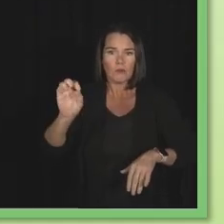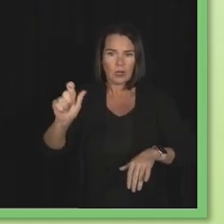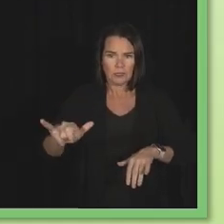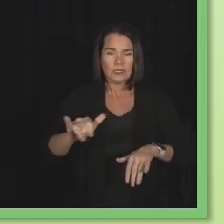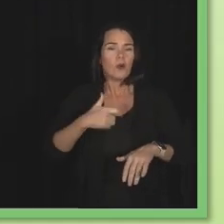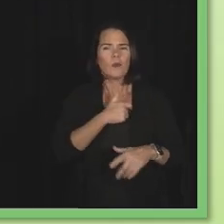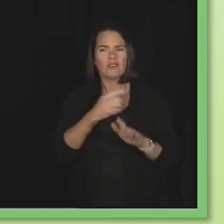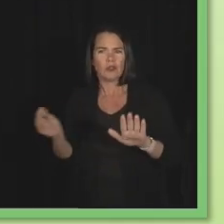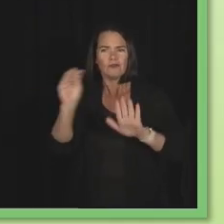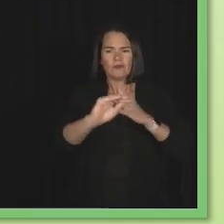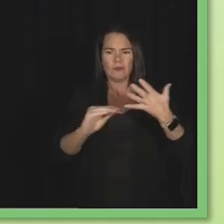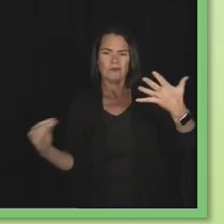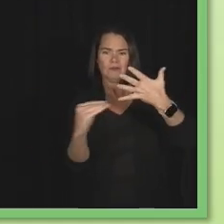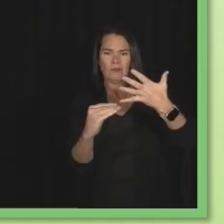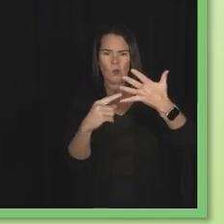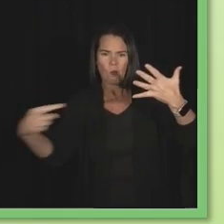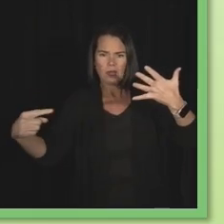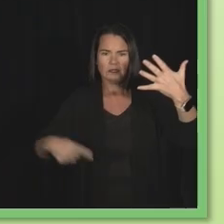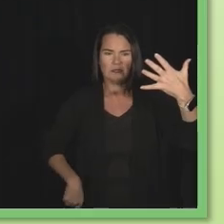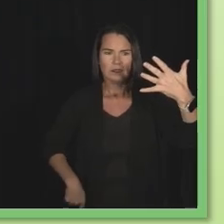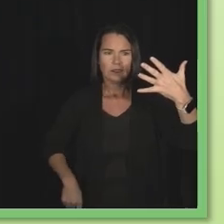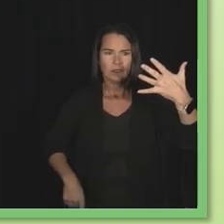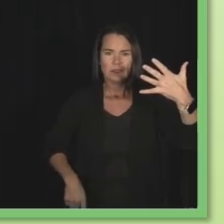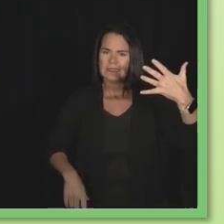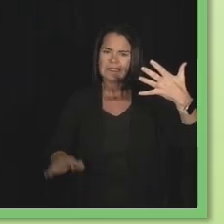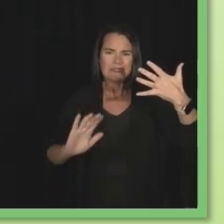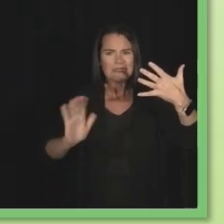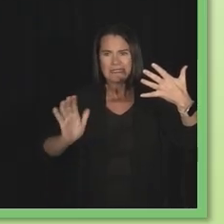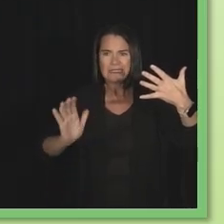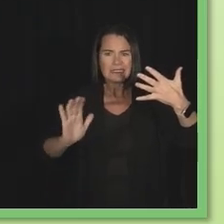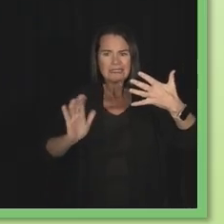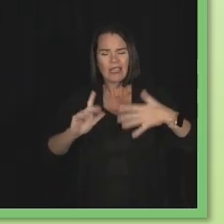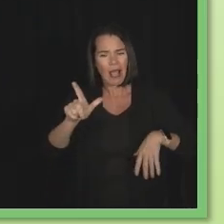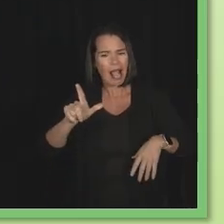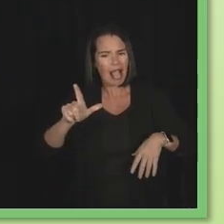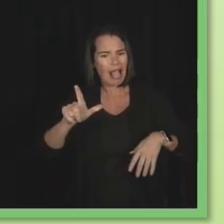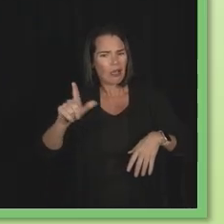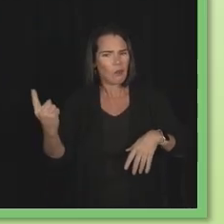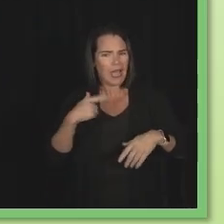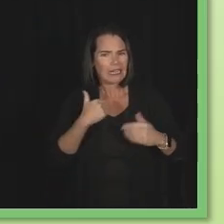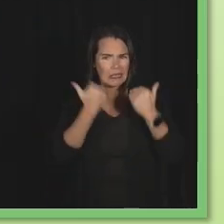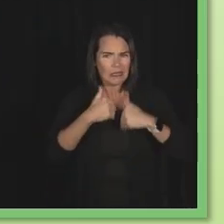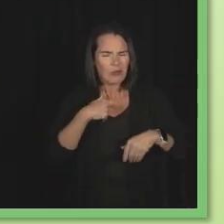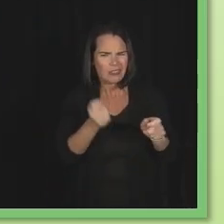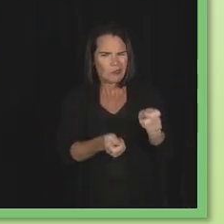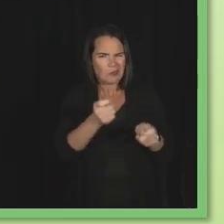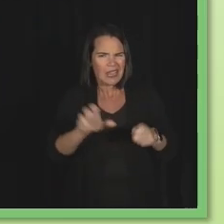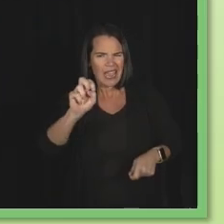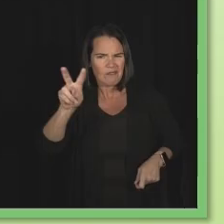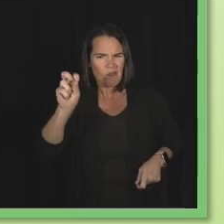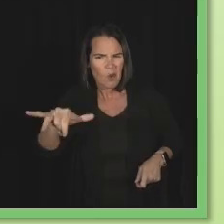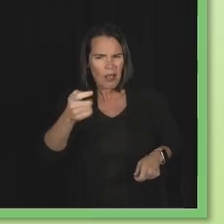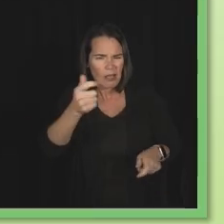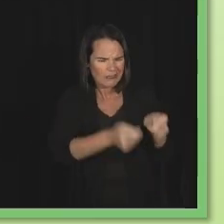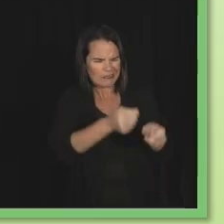to put it inside Envoy. And with LLM consumption, it was tough. We needed to tweak Envoy a little bit, but somehow